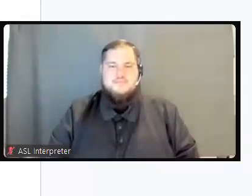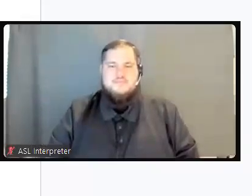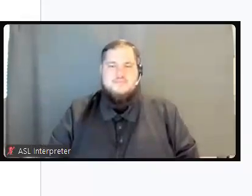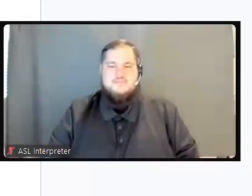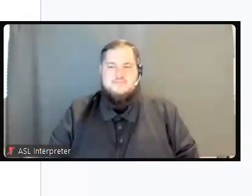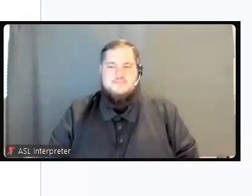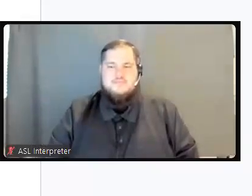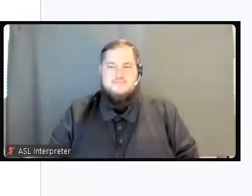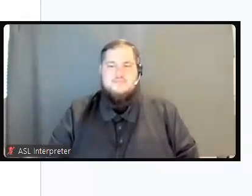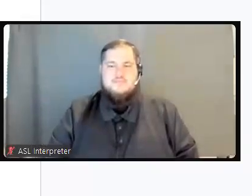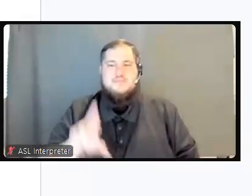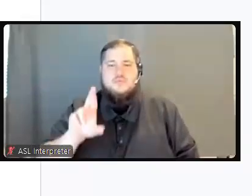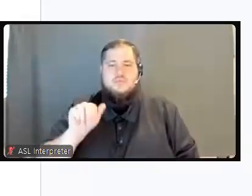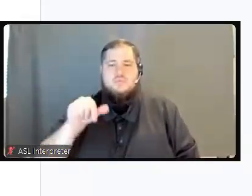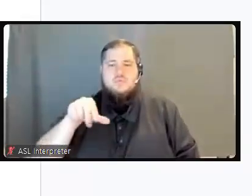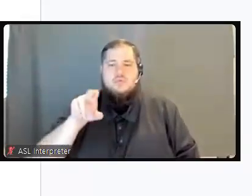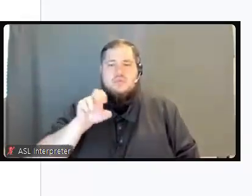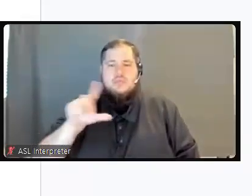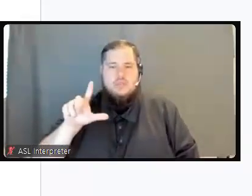Raquel Garcia.